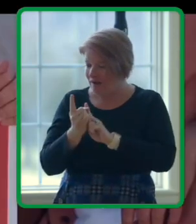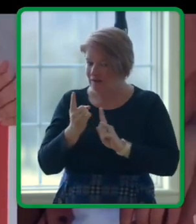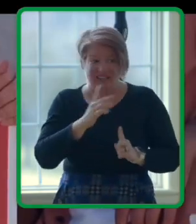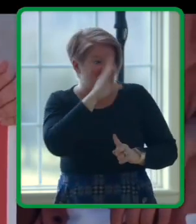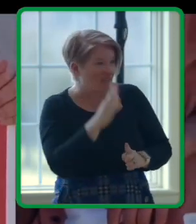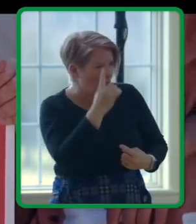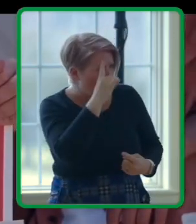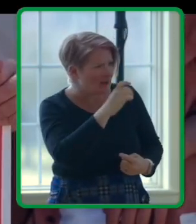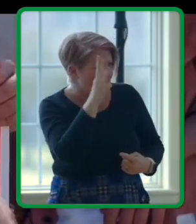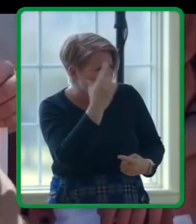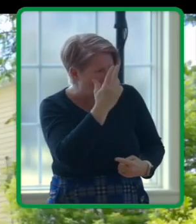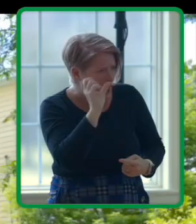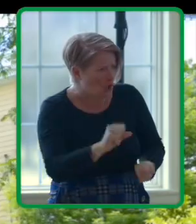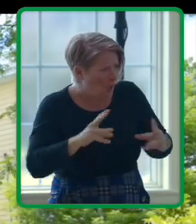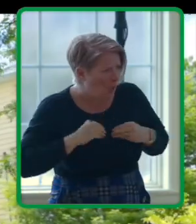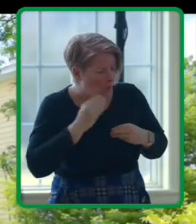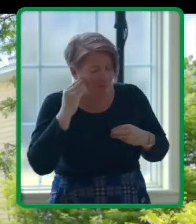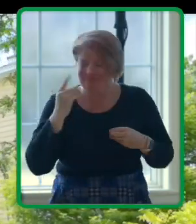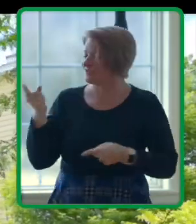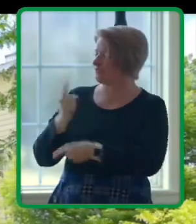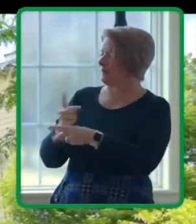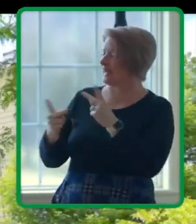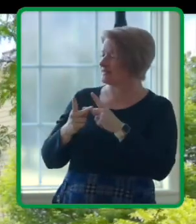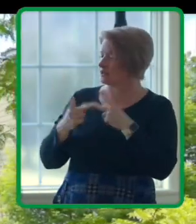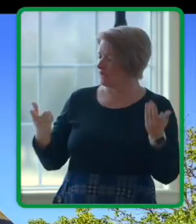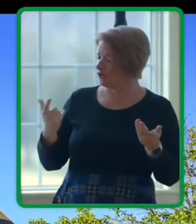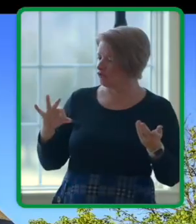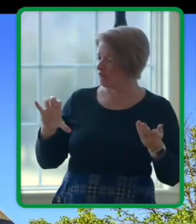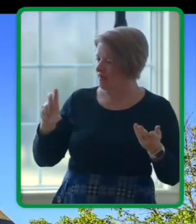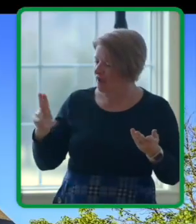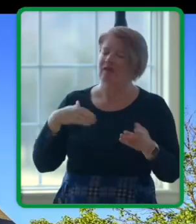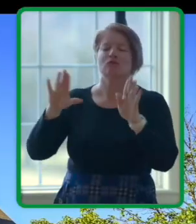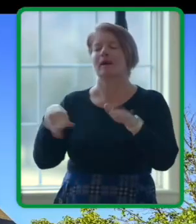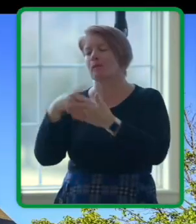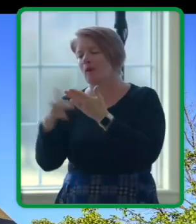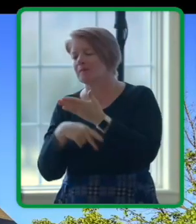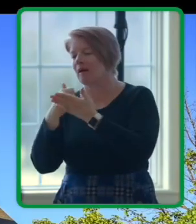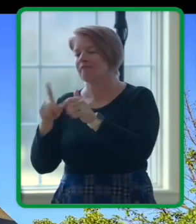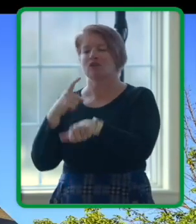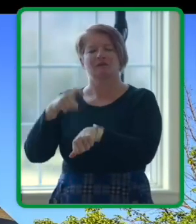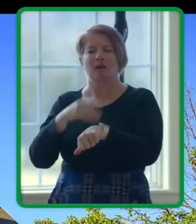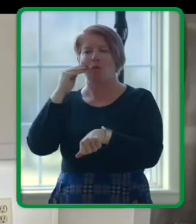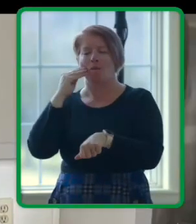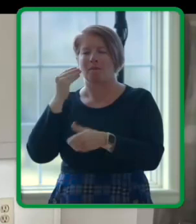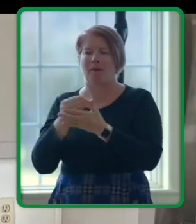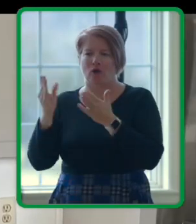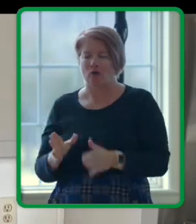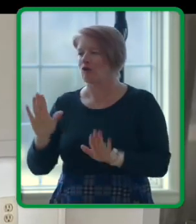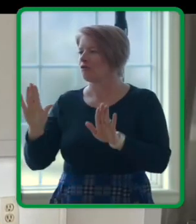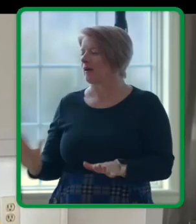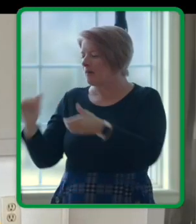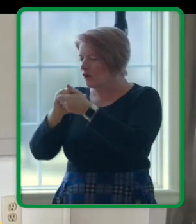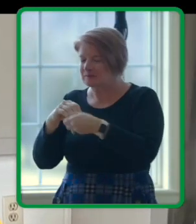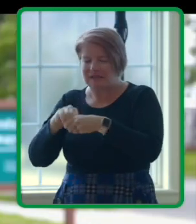or realized that they could own a home. And I tell them they're in the right place. We're here at Greylock. We have great programs to help first-time home buyers. We have great partnerships